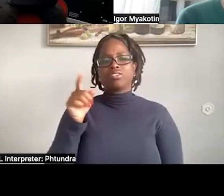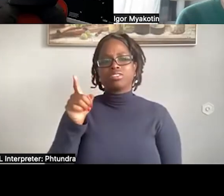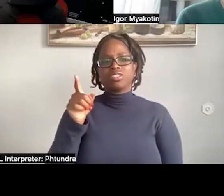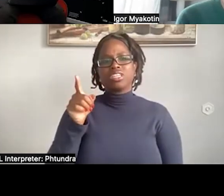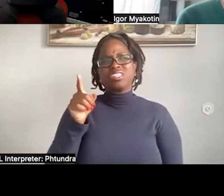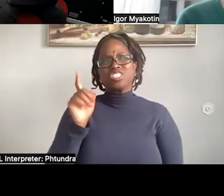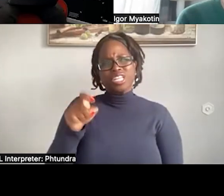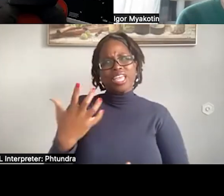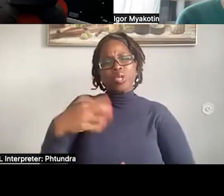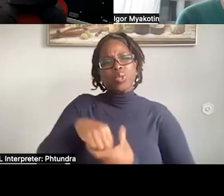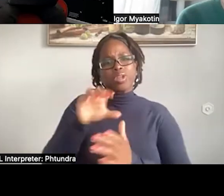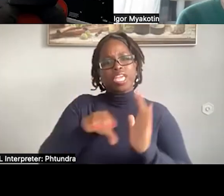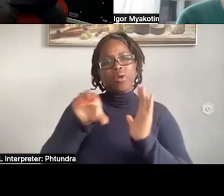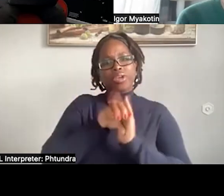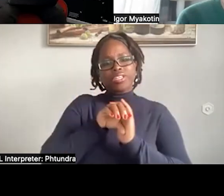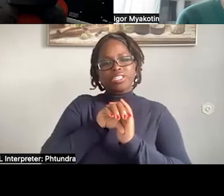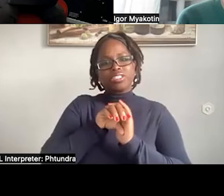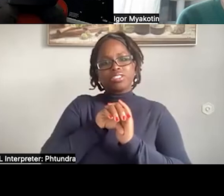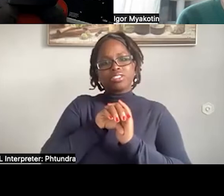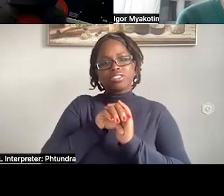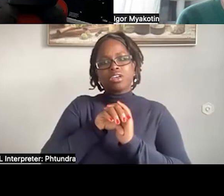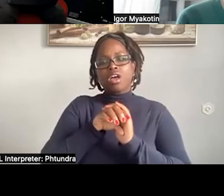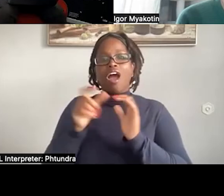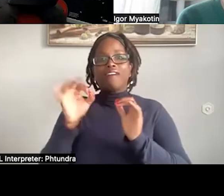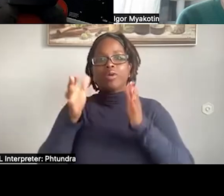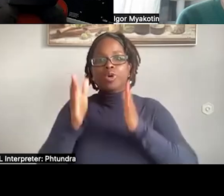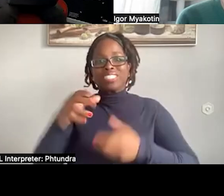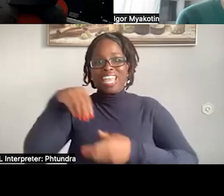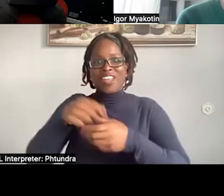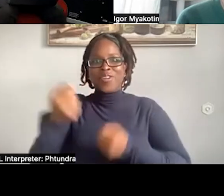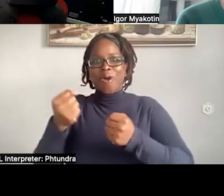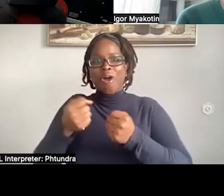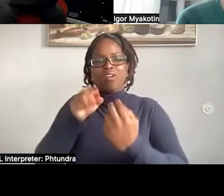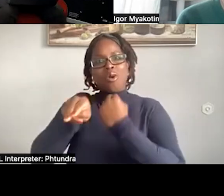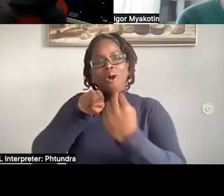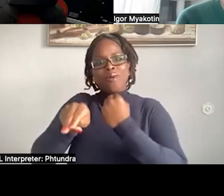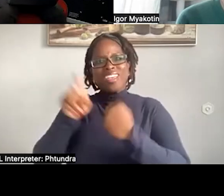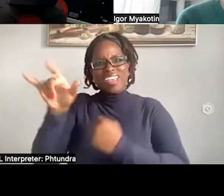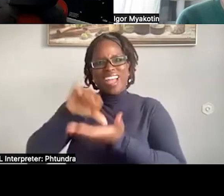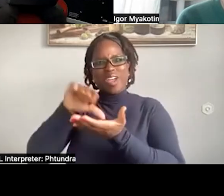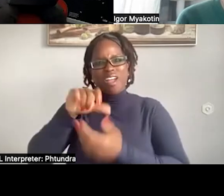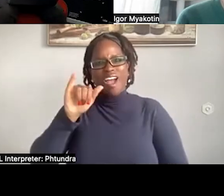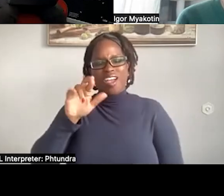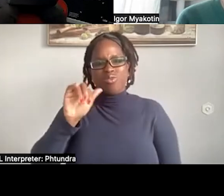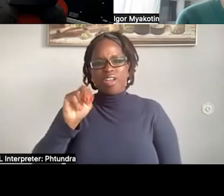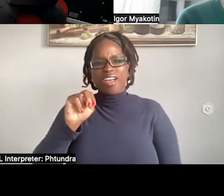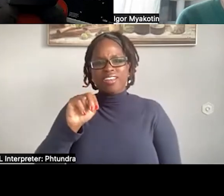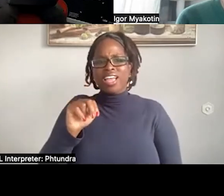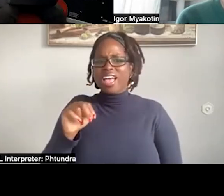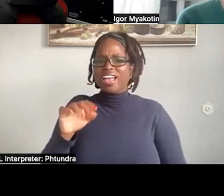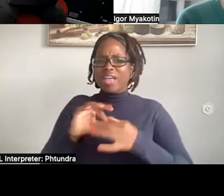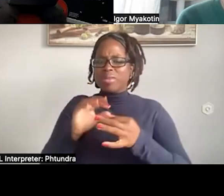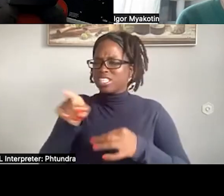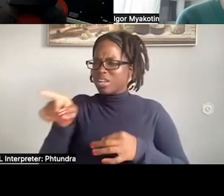car in a highway going somewhere, and then the producer said that no, but this highway looks like Sweden. It's